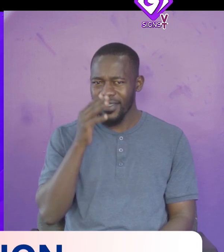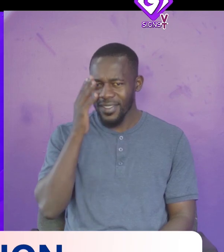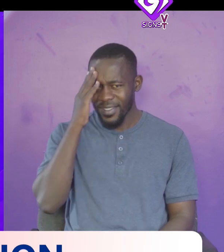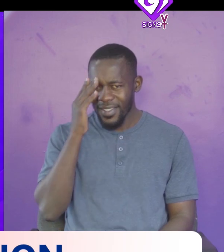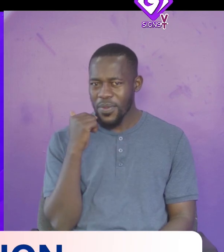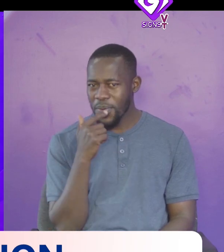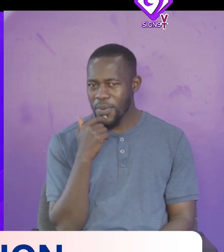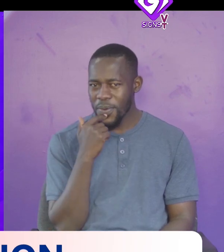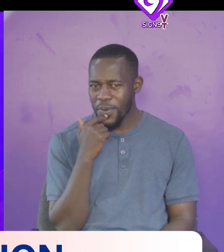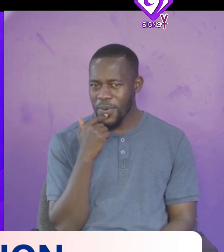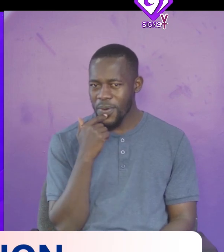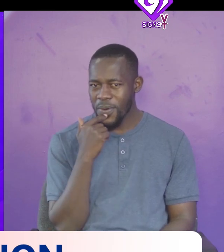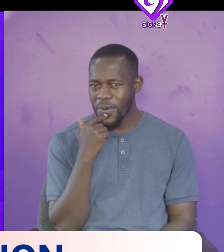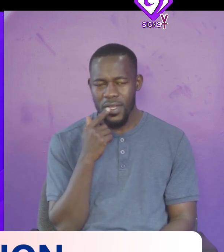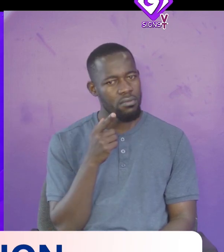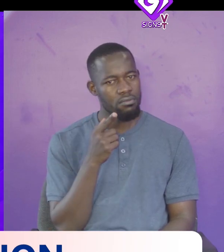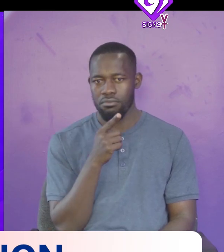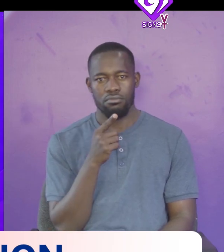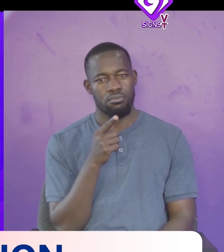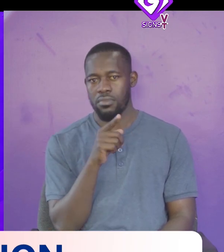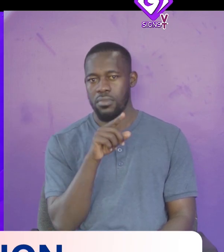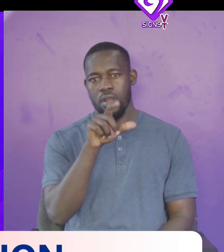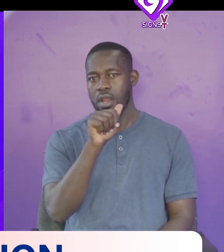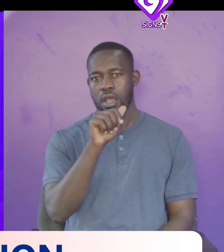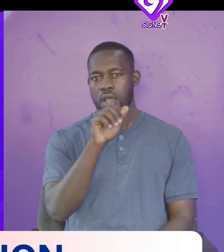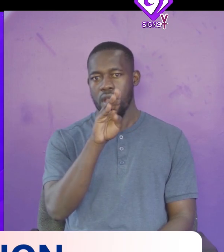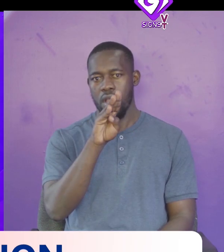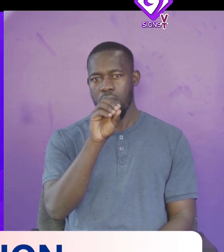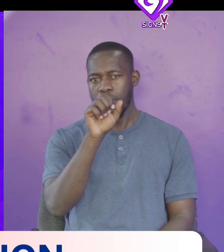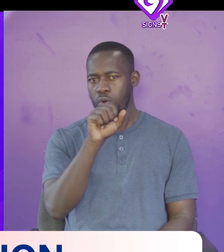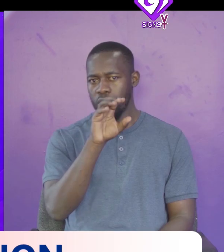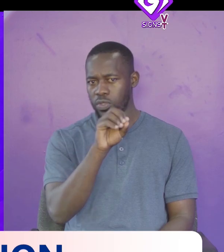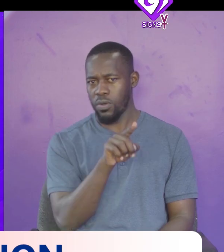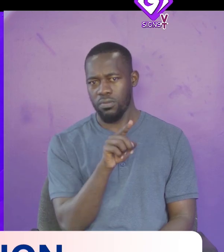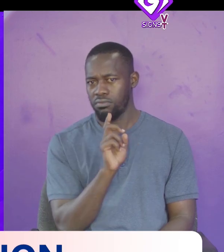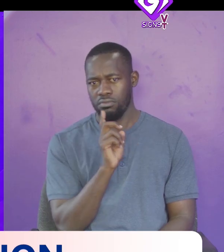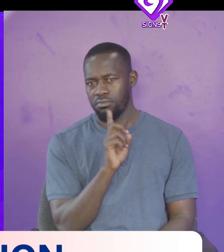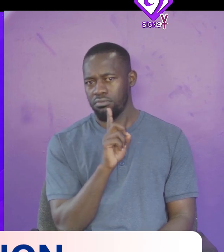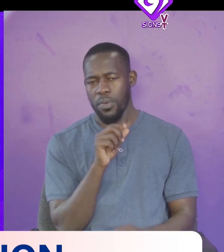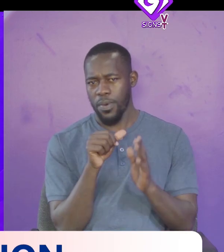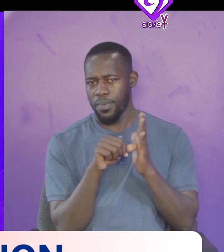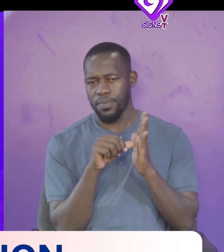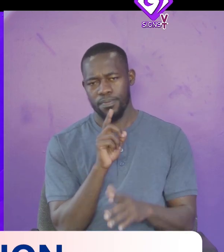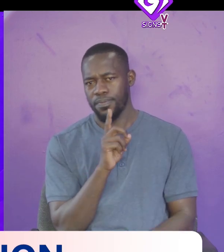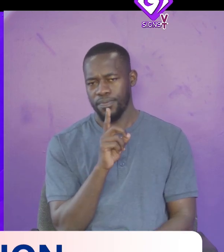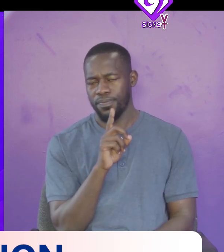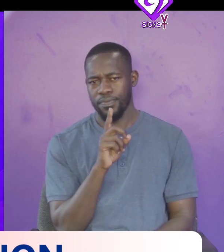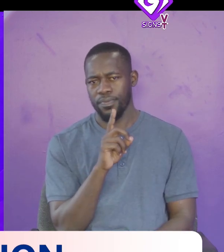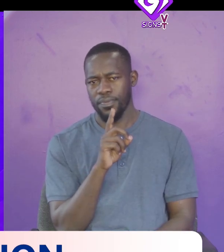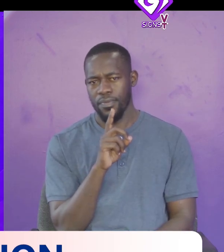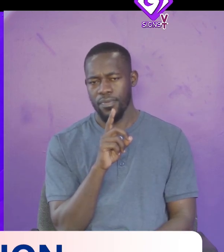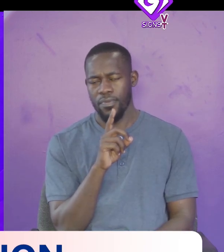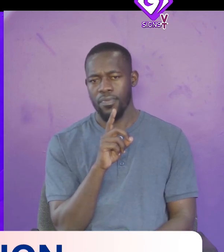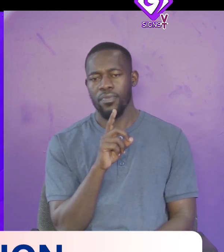not the Joyce Laboso issue. I'm not sure. There was a lady who poured water on the deputy speaker that time. Yeah, there was a lot of acrimony.